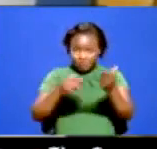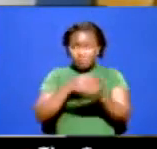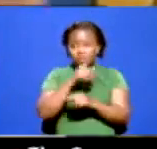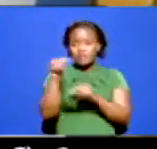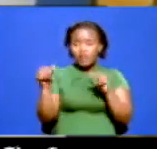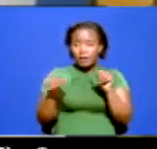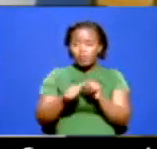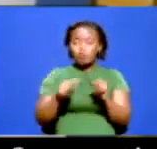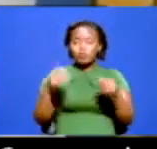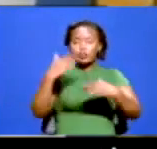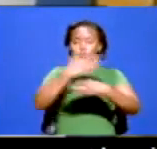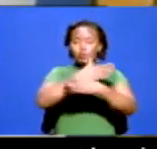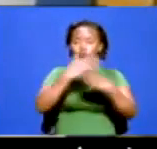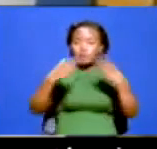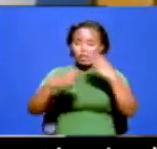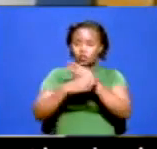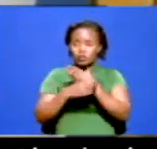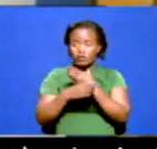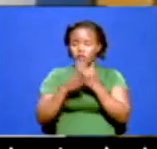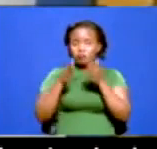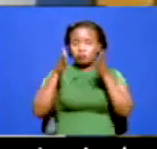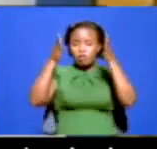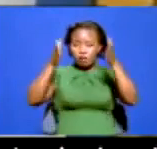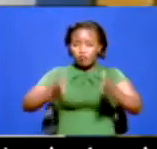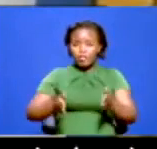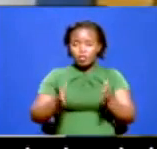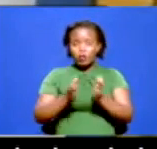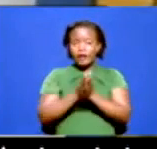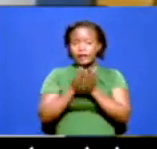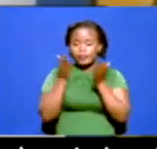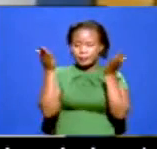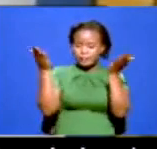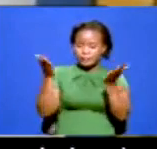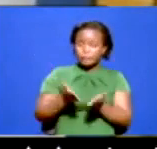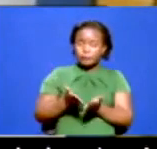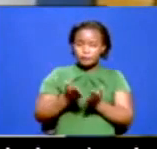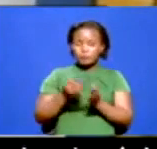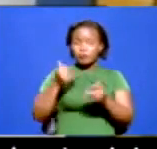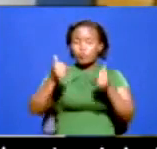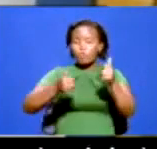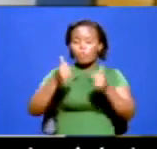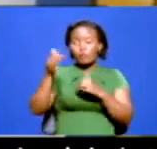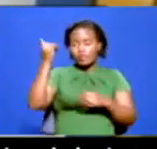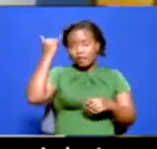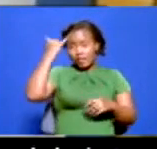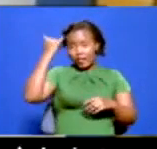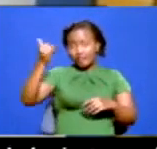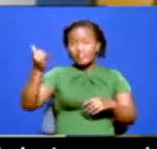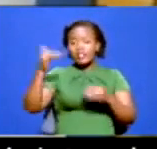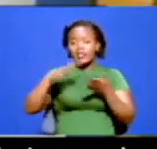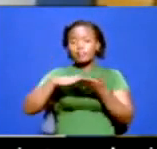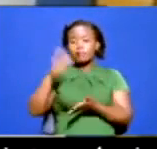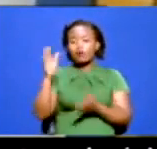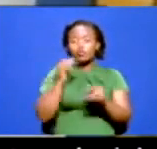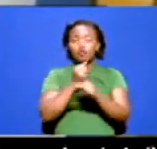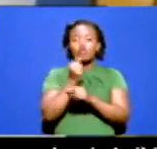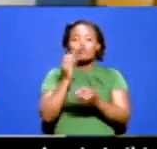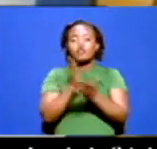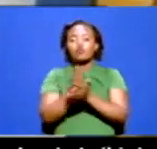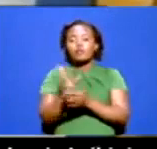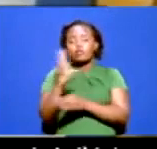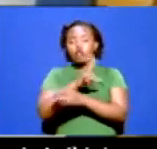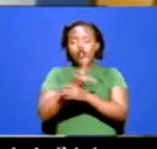constructions and vertical buildings, you know, and the idea is also to make use of the National Youth